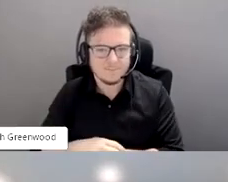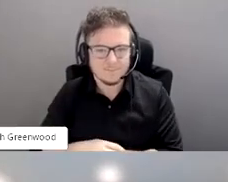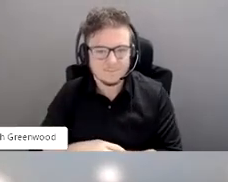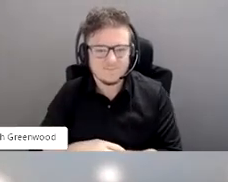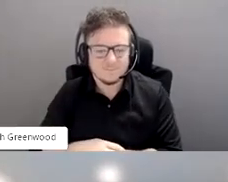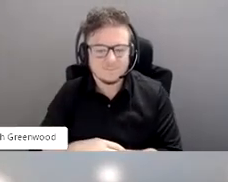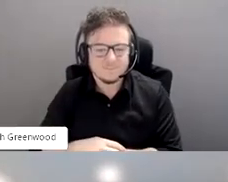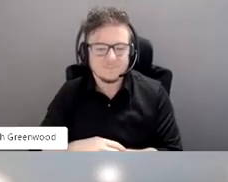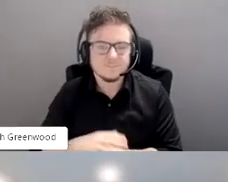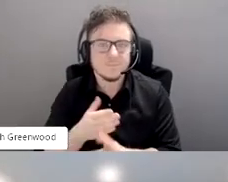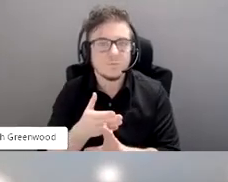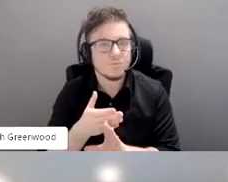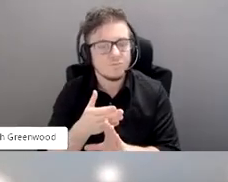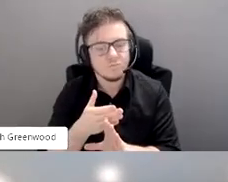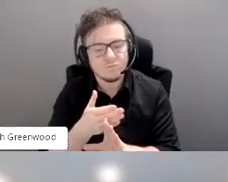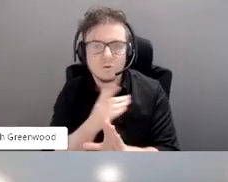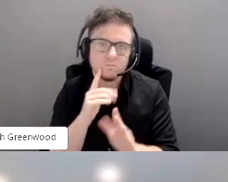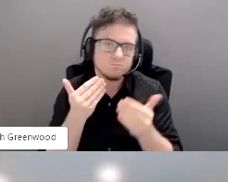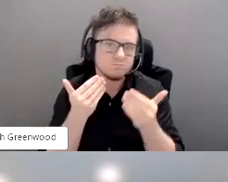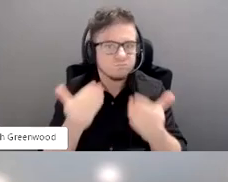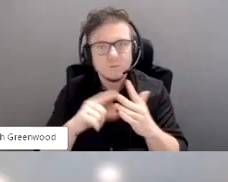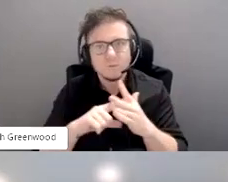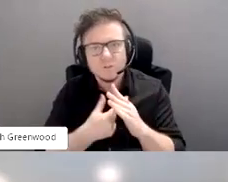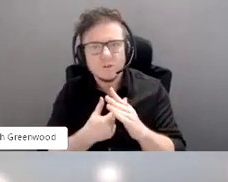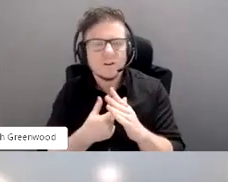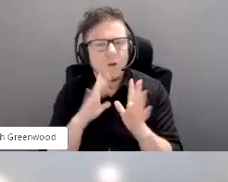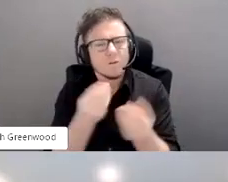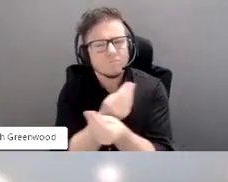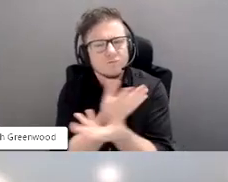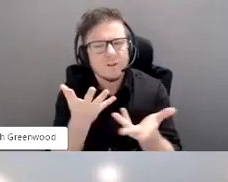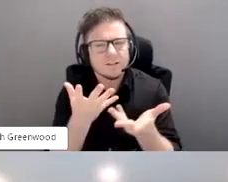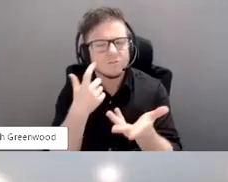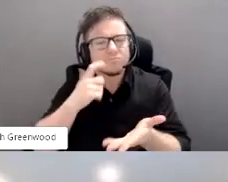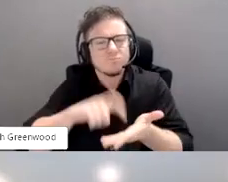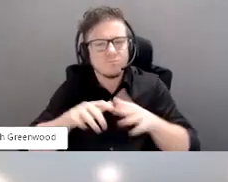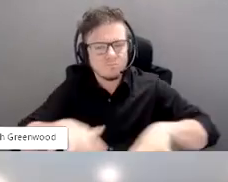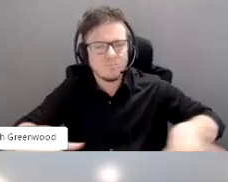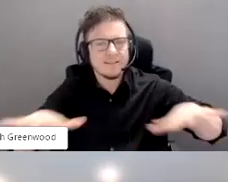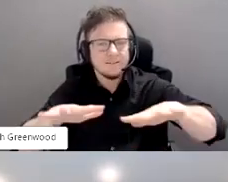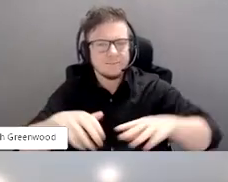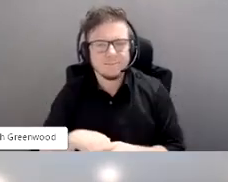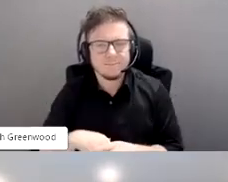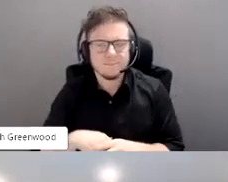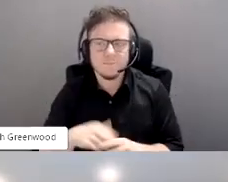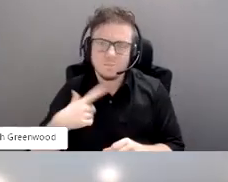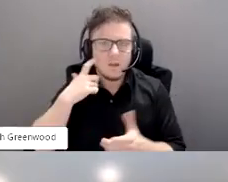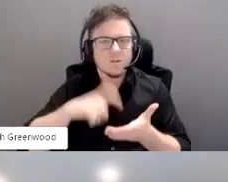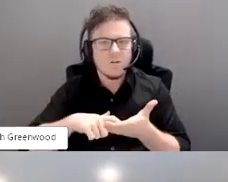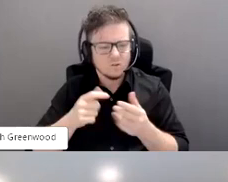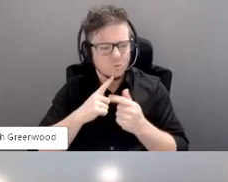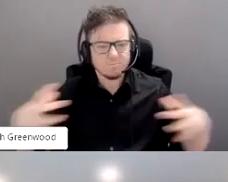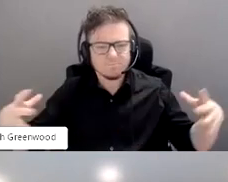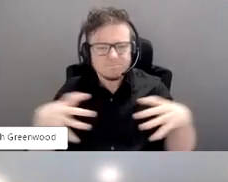Before we begin our session, I do want to provide our land acknowledgement. We acknowledge that we gather on the